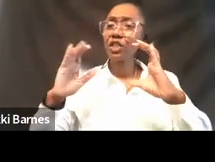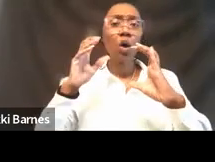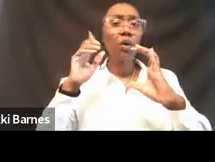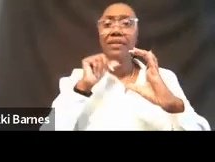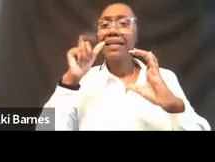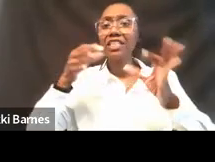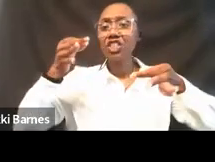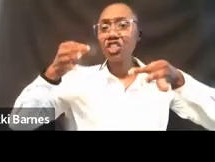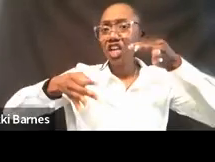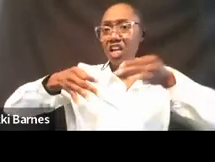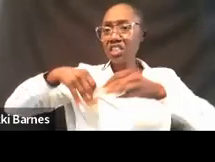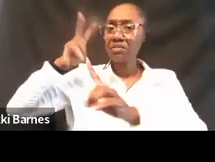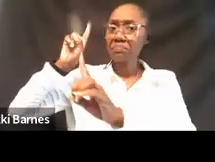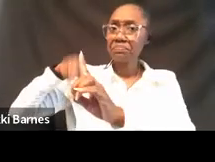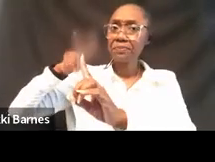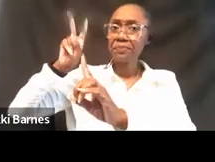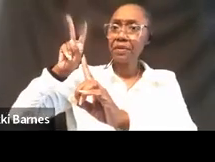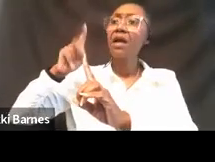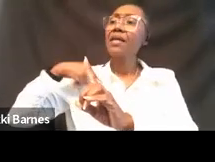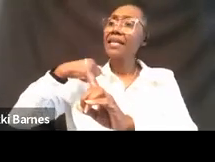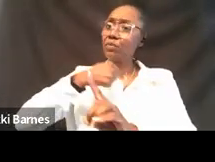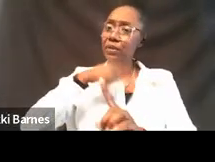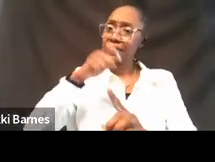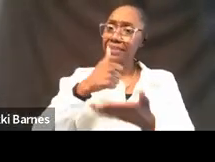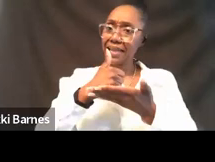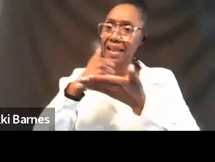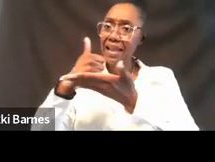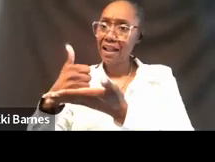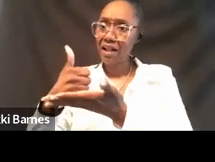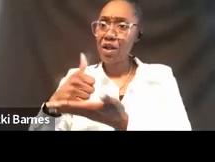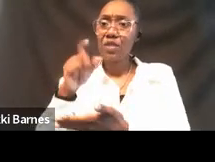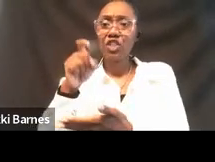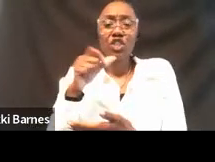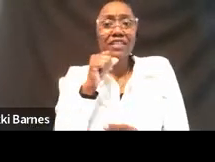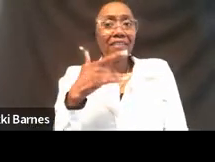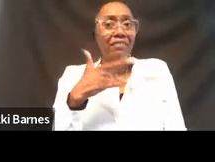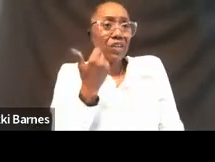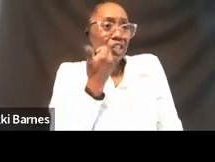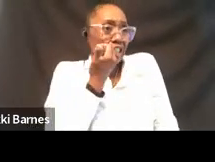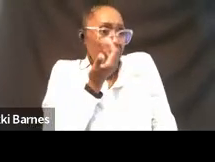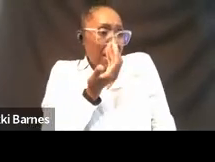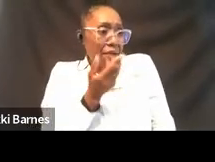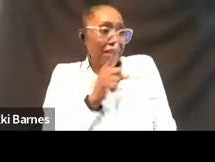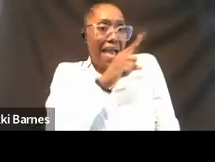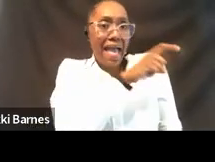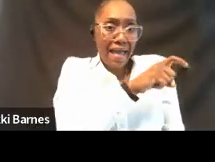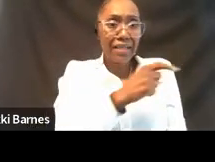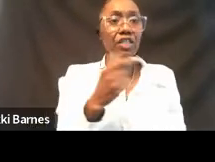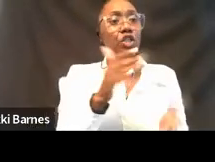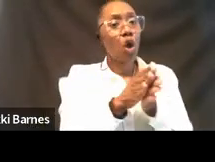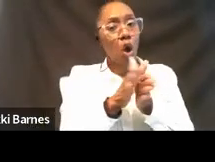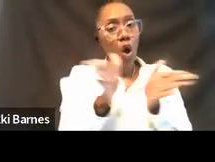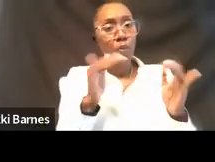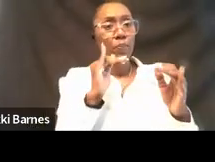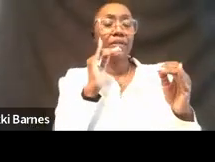those who clearly need our help, but don't feel like they should have to ask or be shamed for asking. This method of interviewing